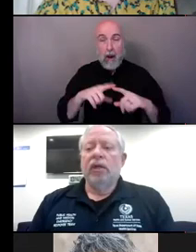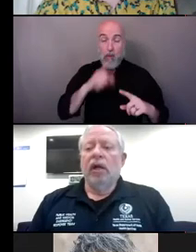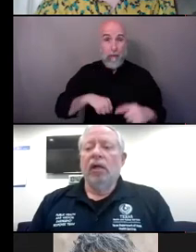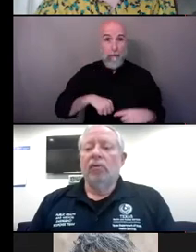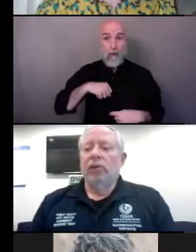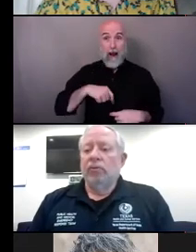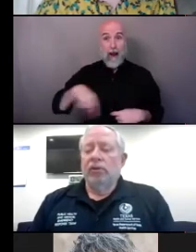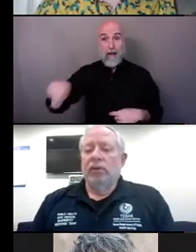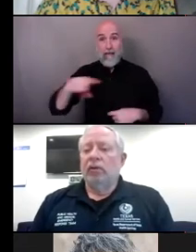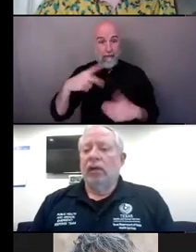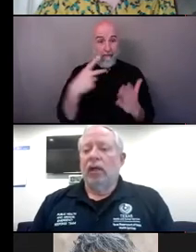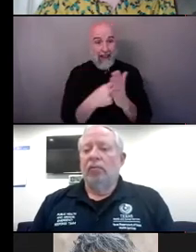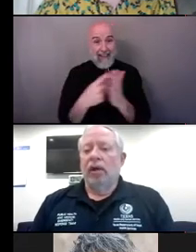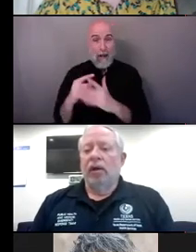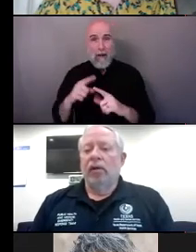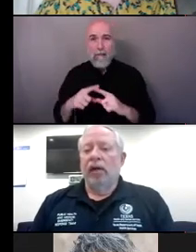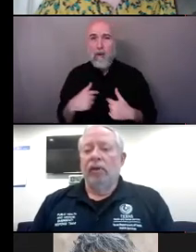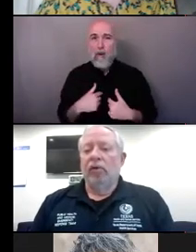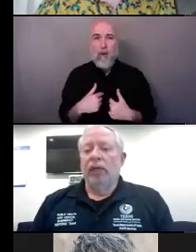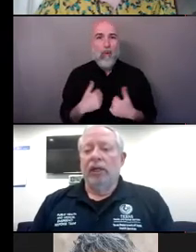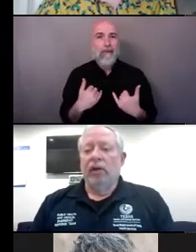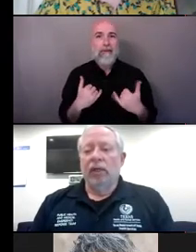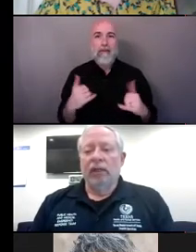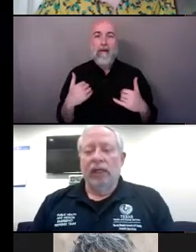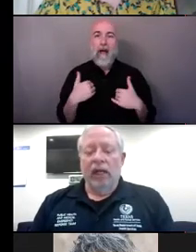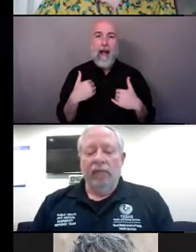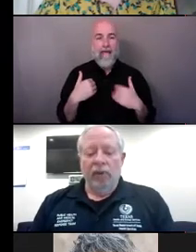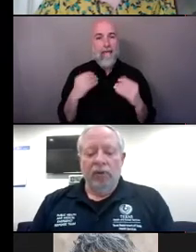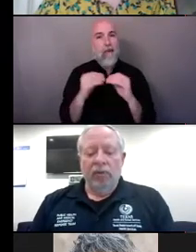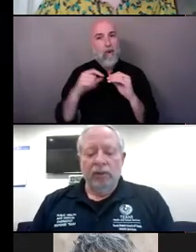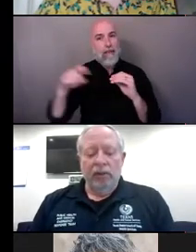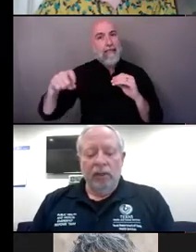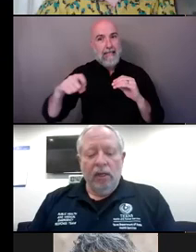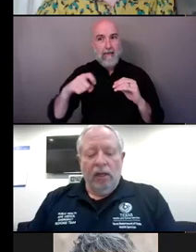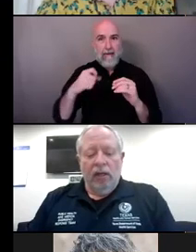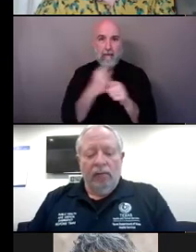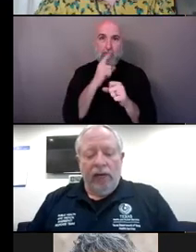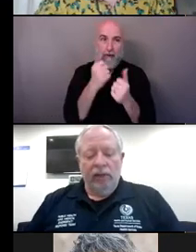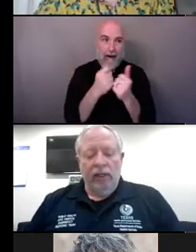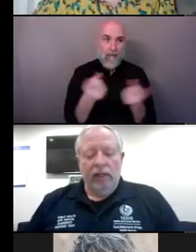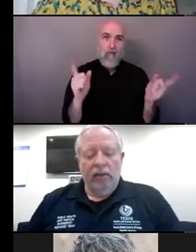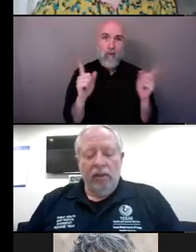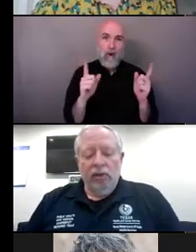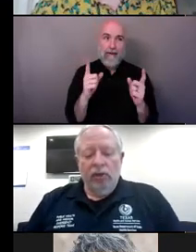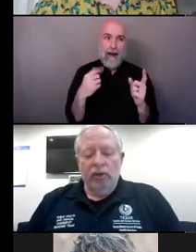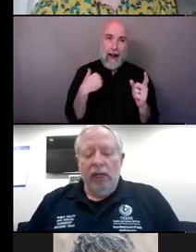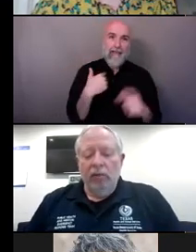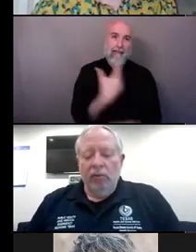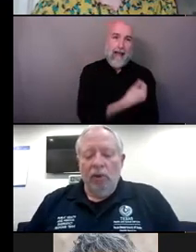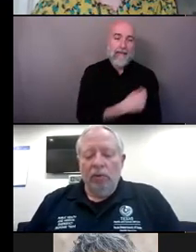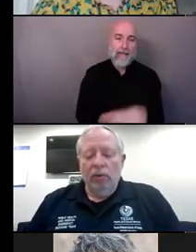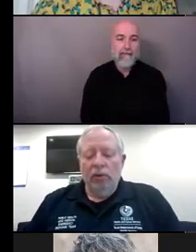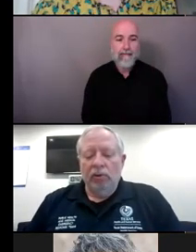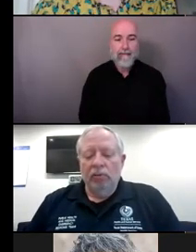vaccinators, we still have a long way to go to get everyone who wants it vaccinated. So the